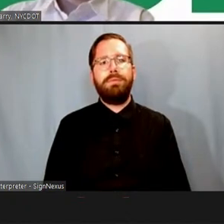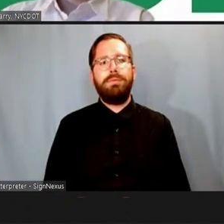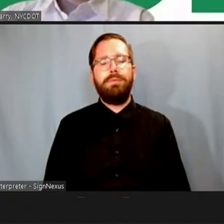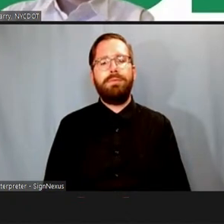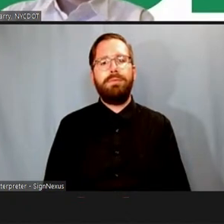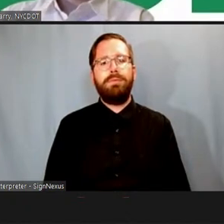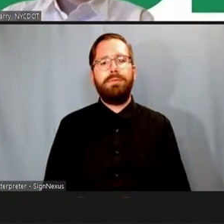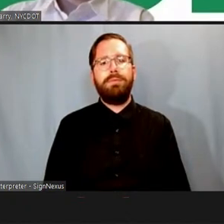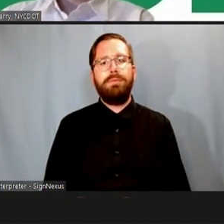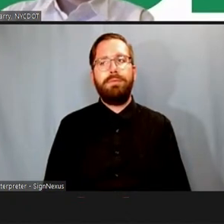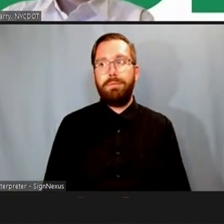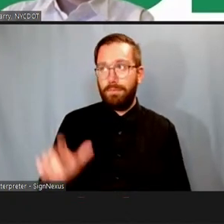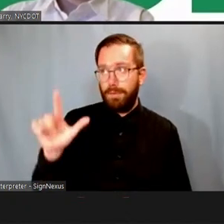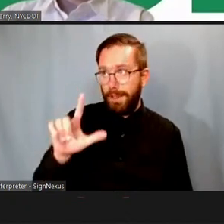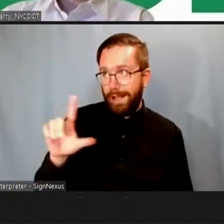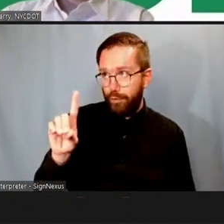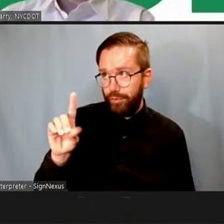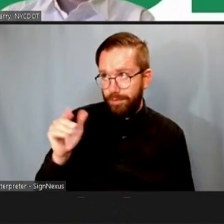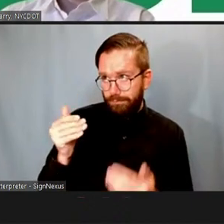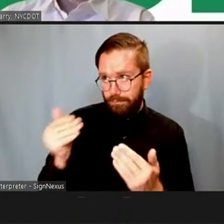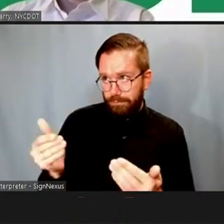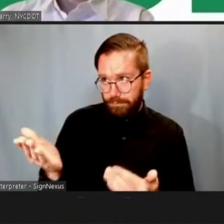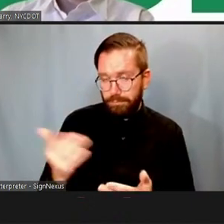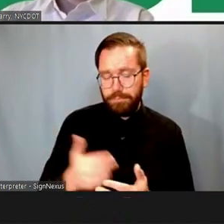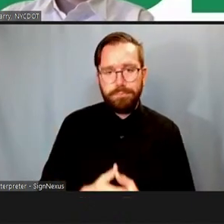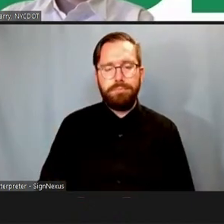ld please proceed